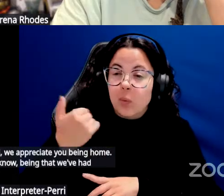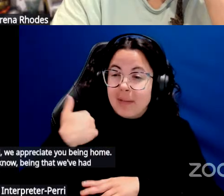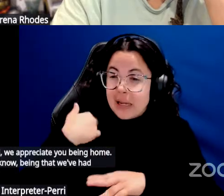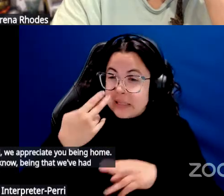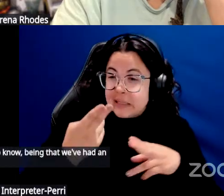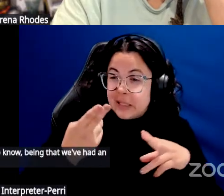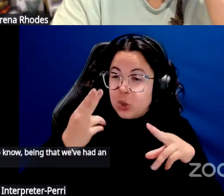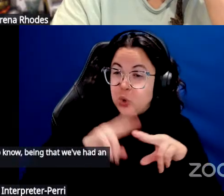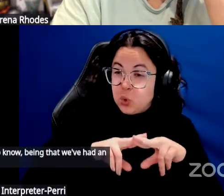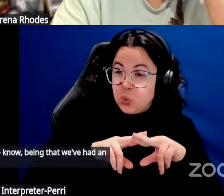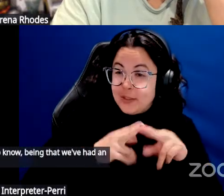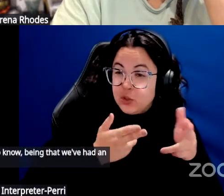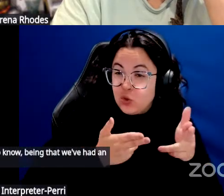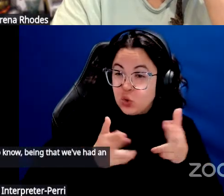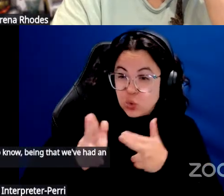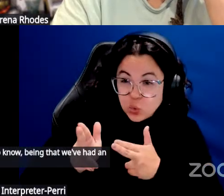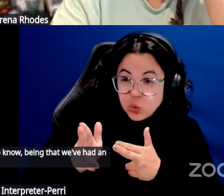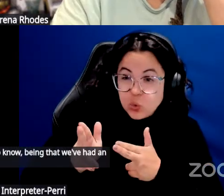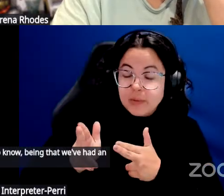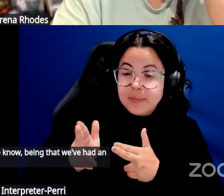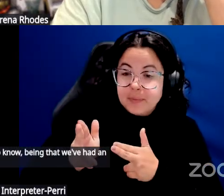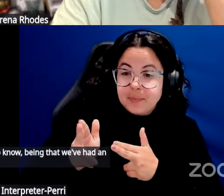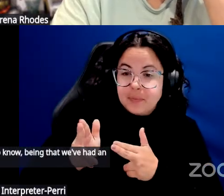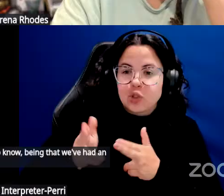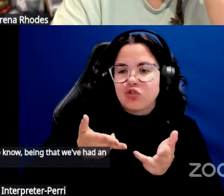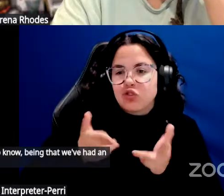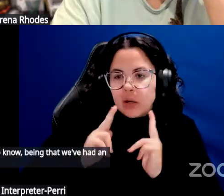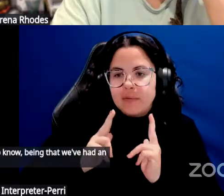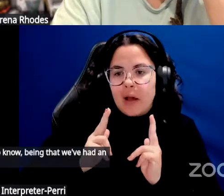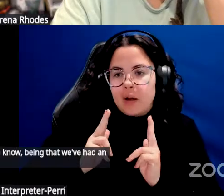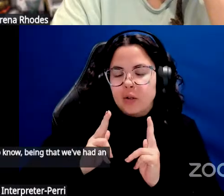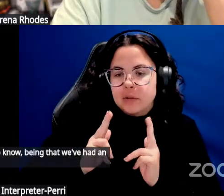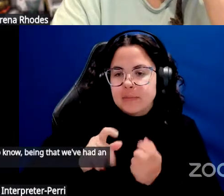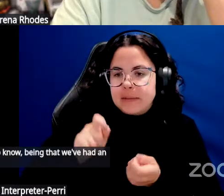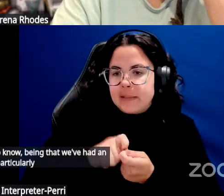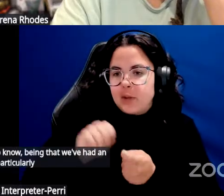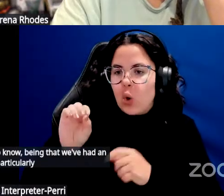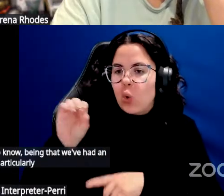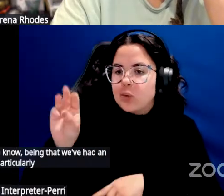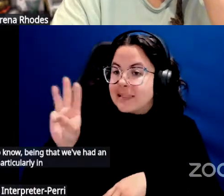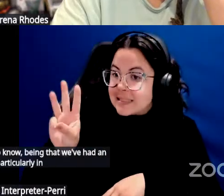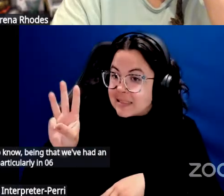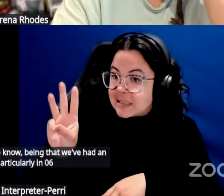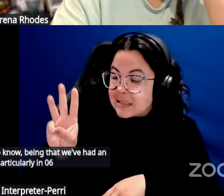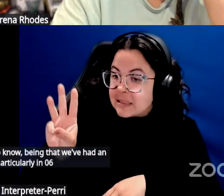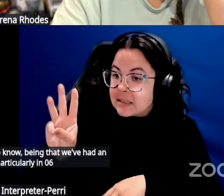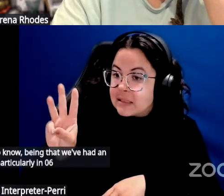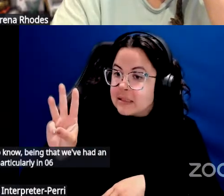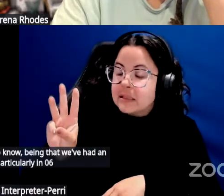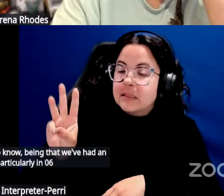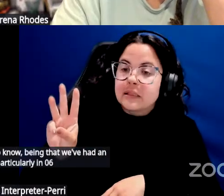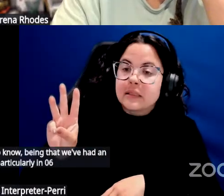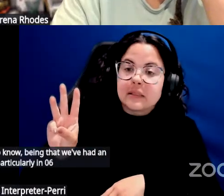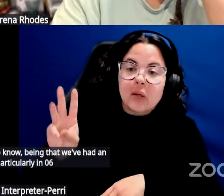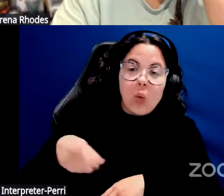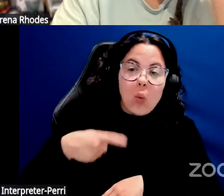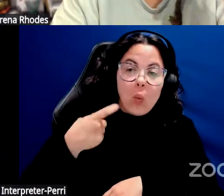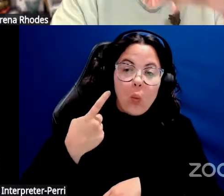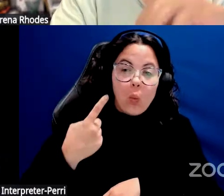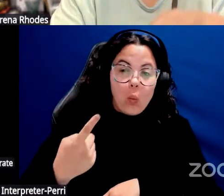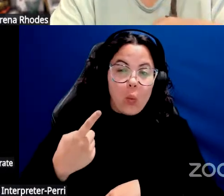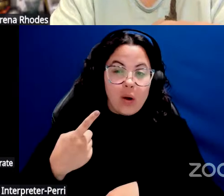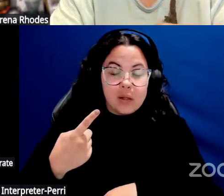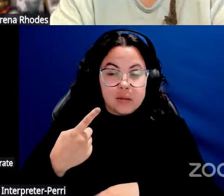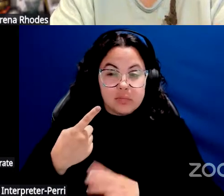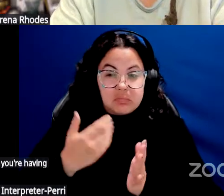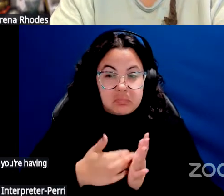increase of shootings and of shots fired, particularly in 06. One, just reiterate when you're